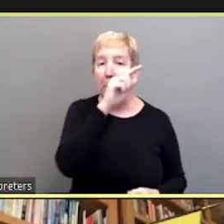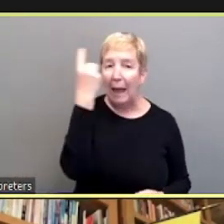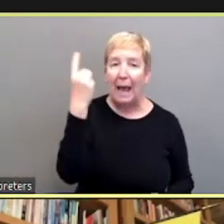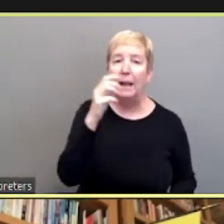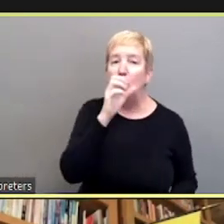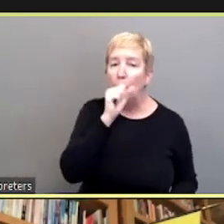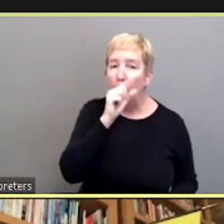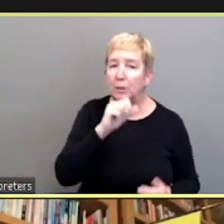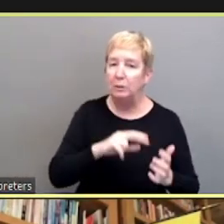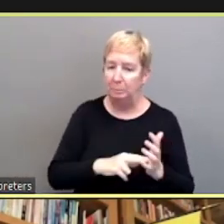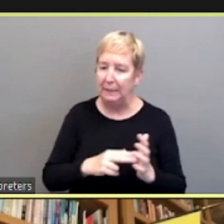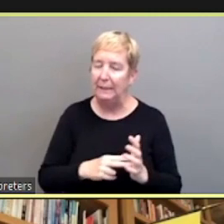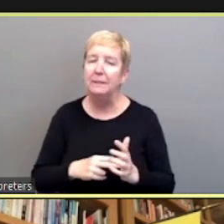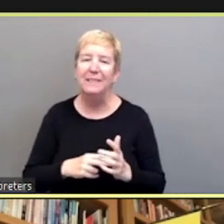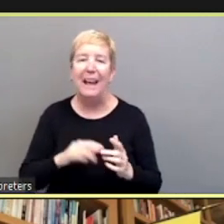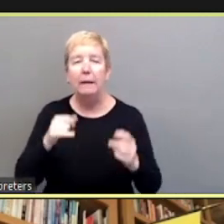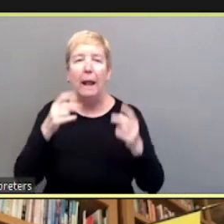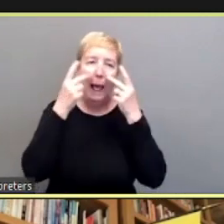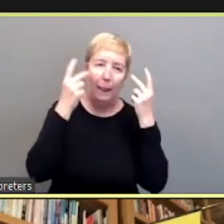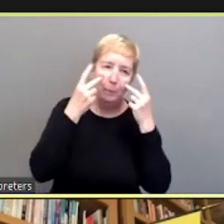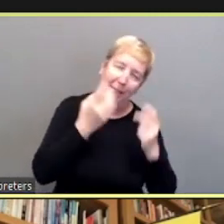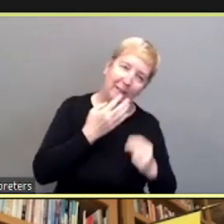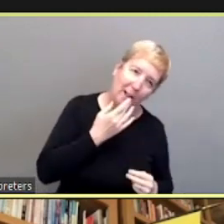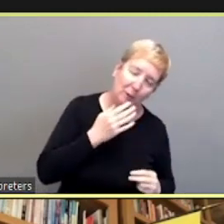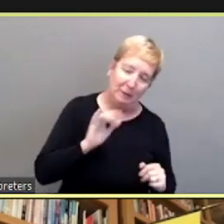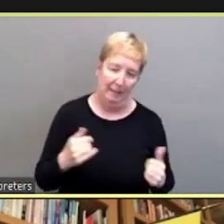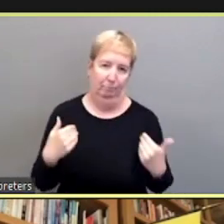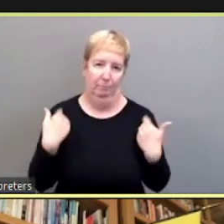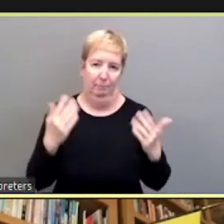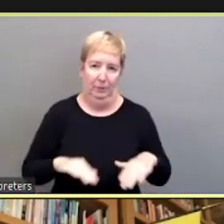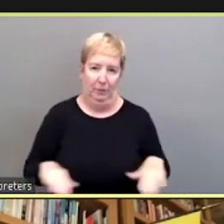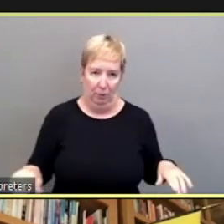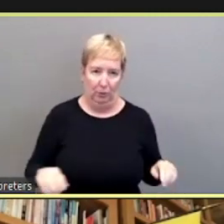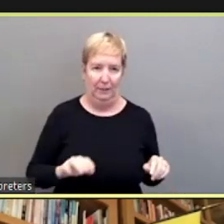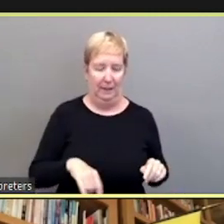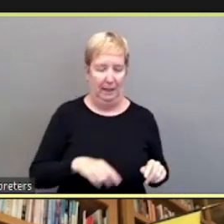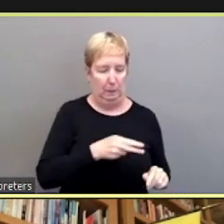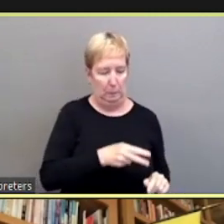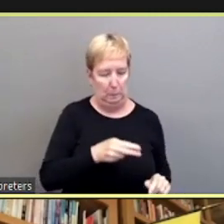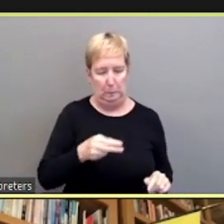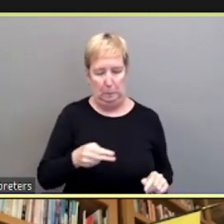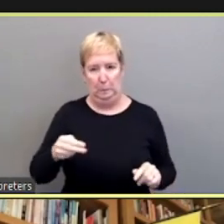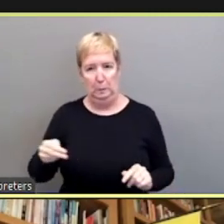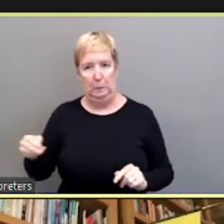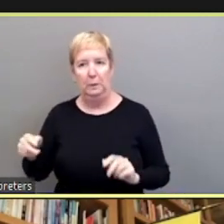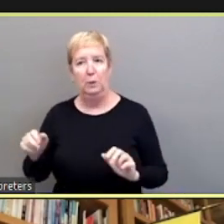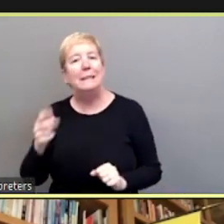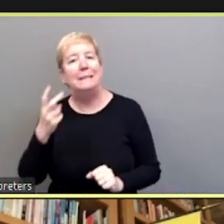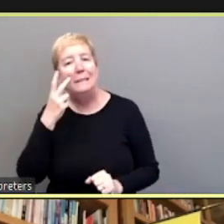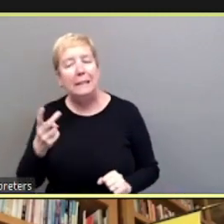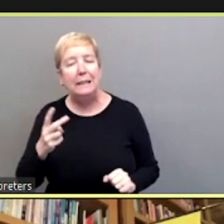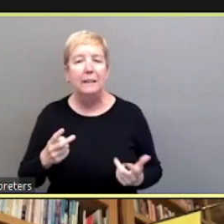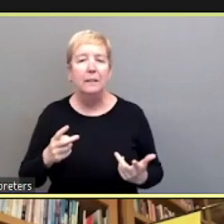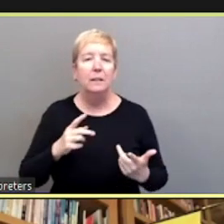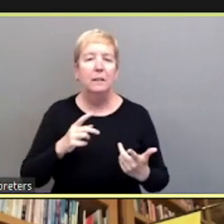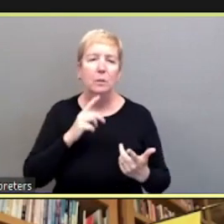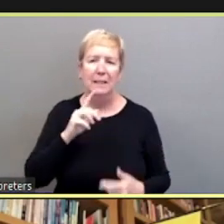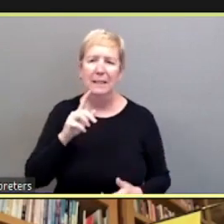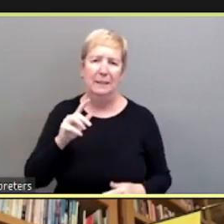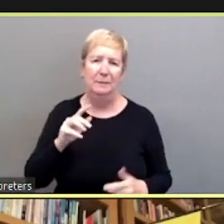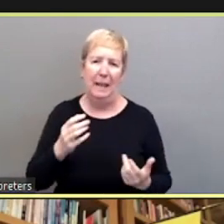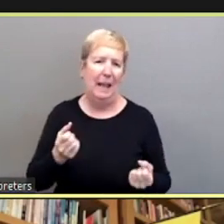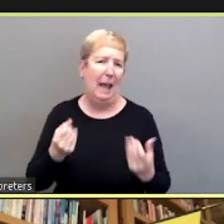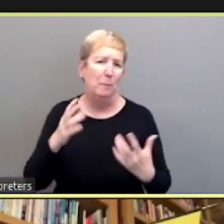orange lines and Halloween colors at the very, very bottom of the graph. You can see they're barely, the percent of cases